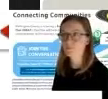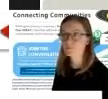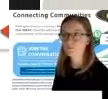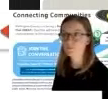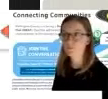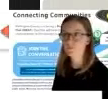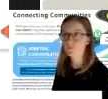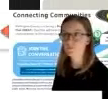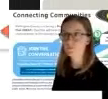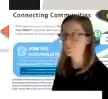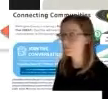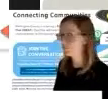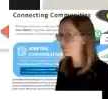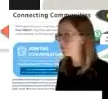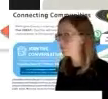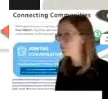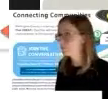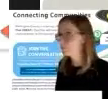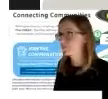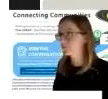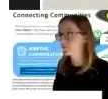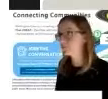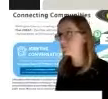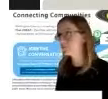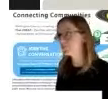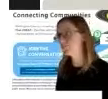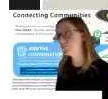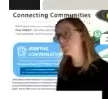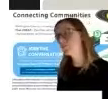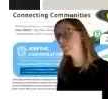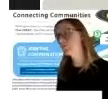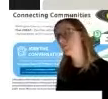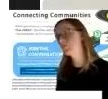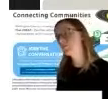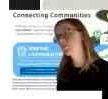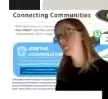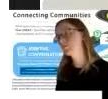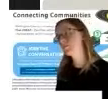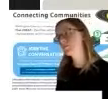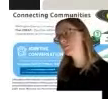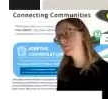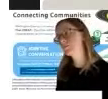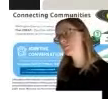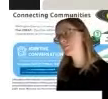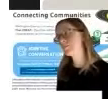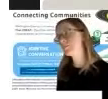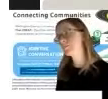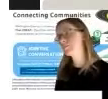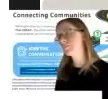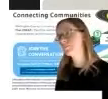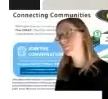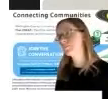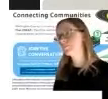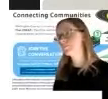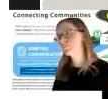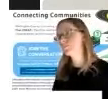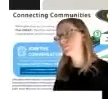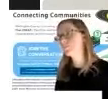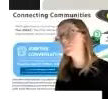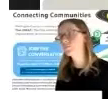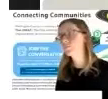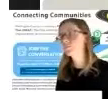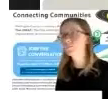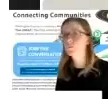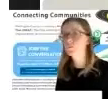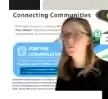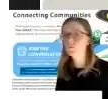be asking you to stay on mute during the main session. As noted, you will be using the chat bar to ask any questions